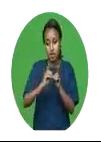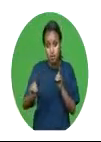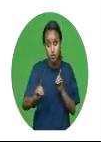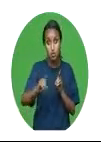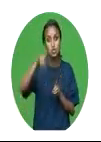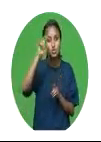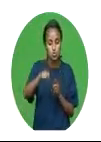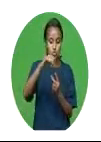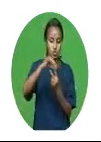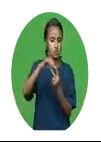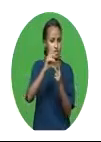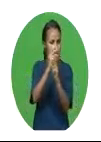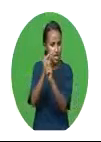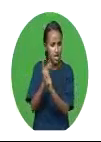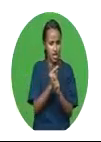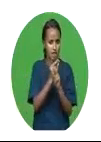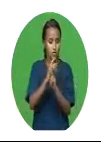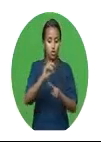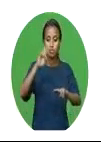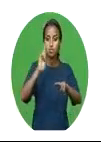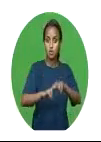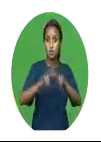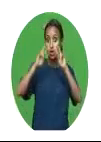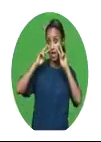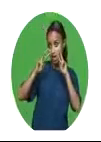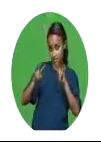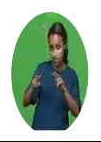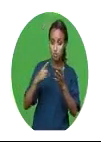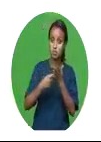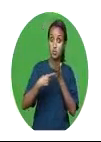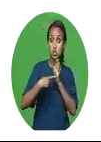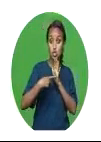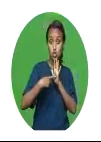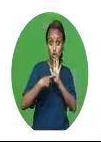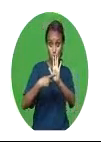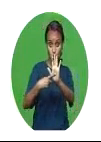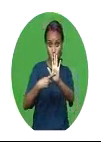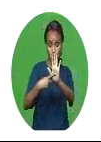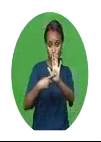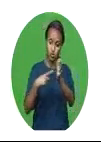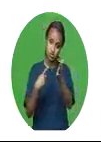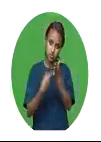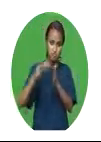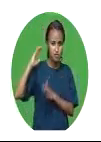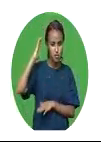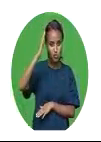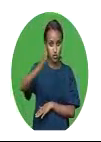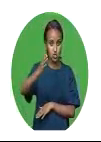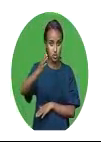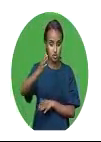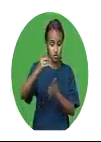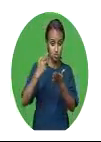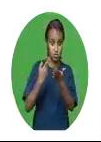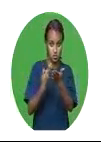be selected carefully and placed on a view that shows the contour of the feature to